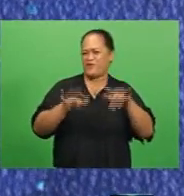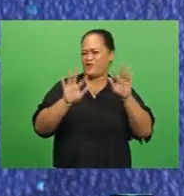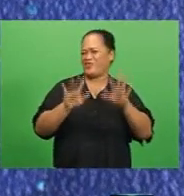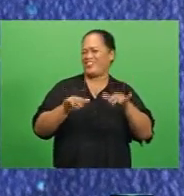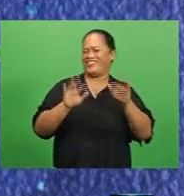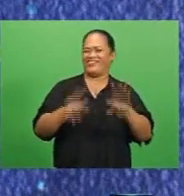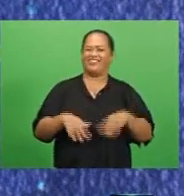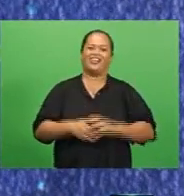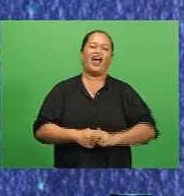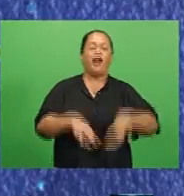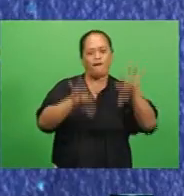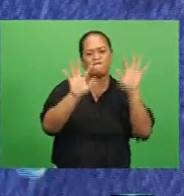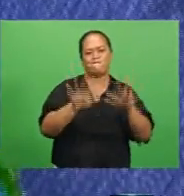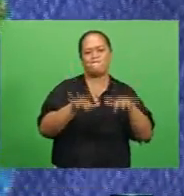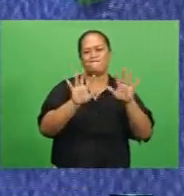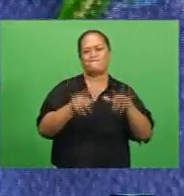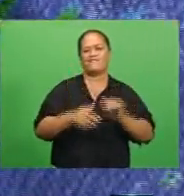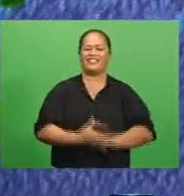occasional rain.